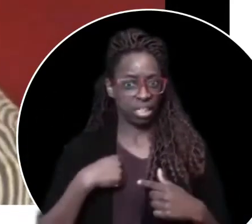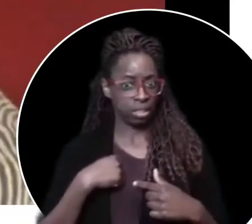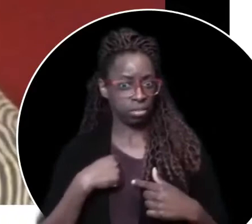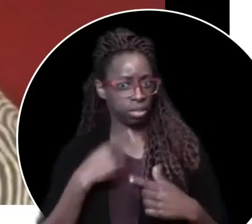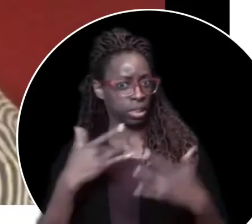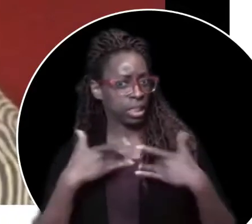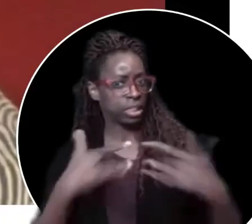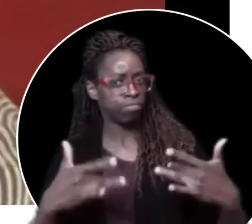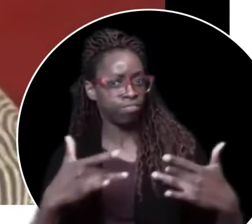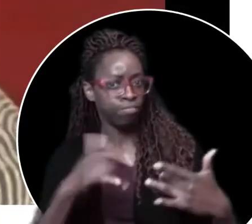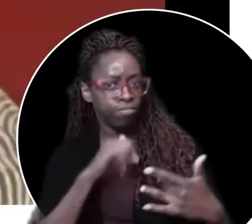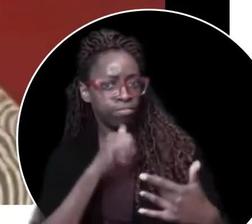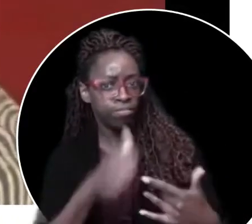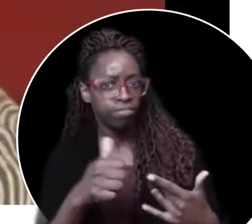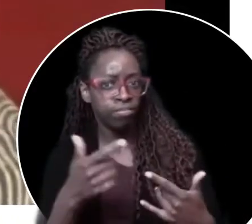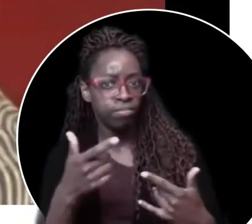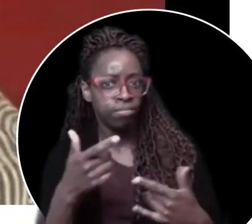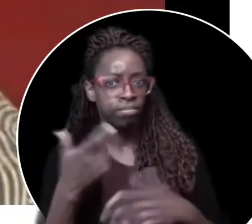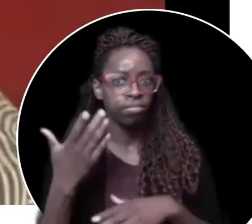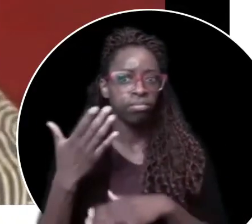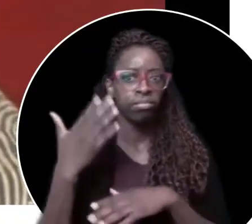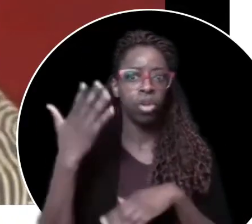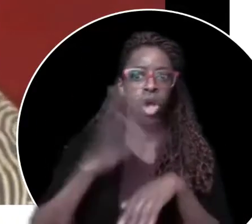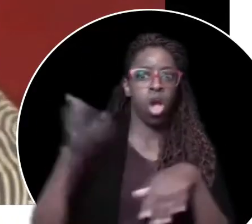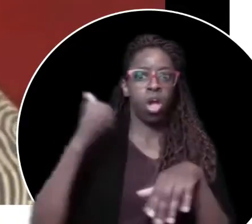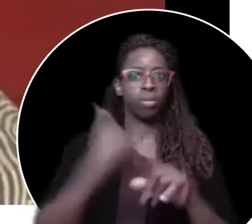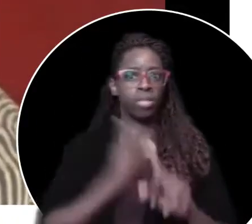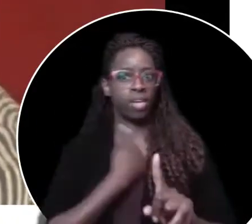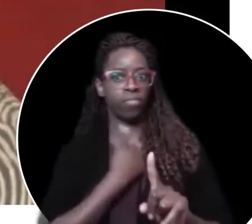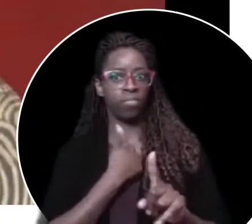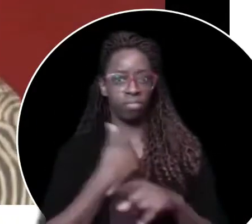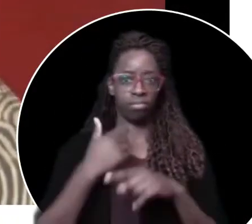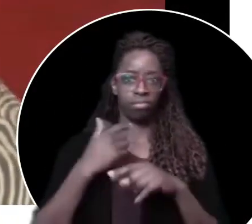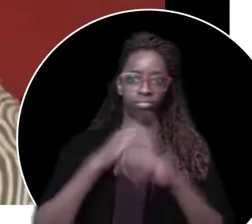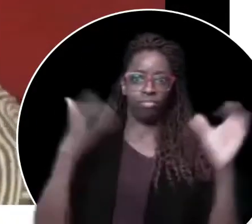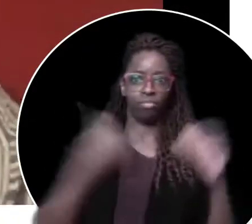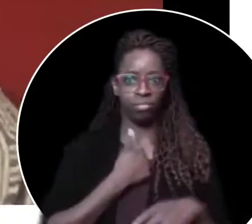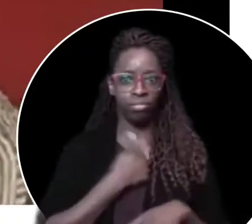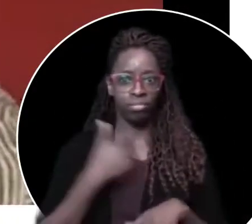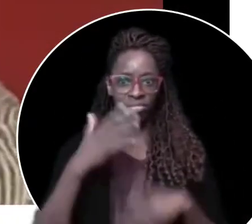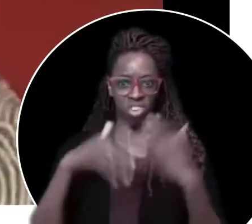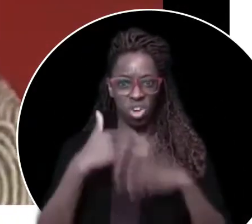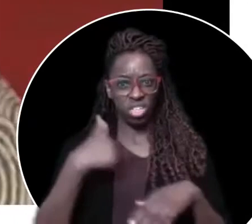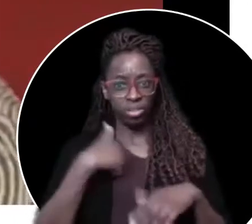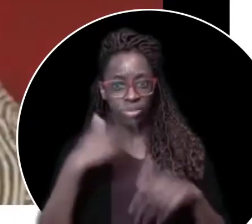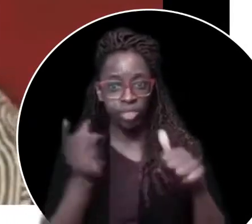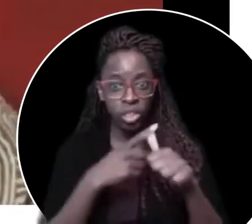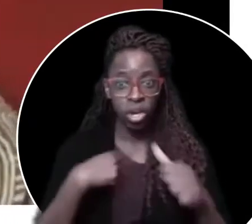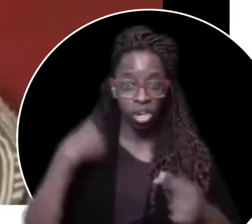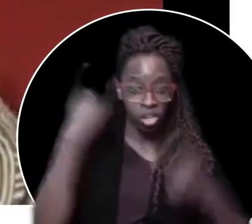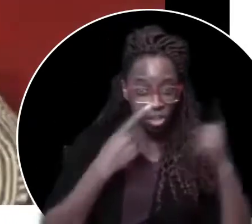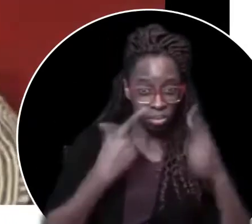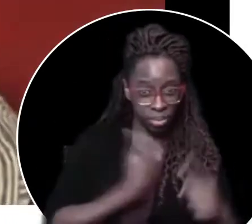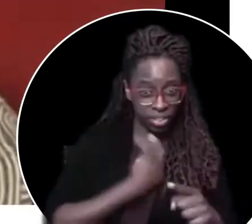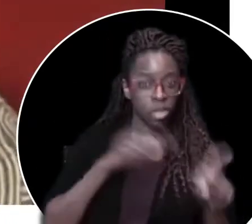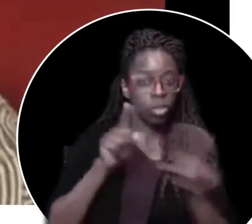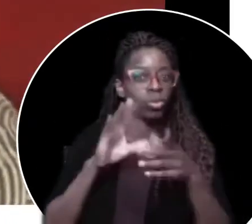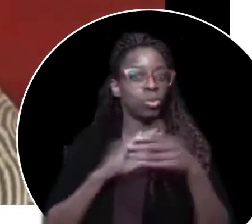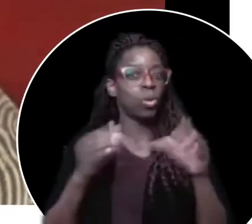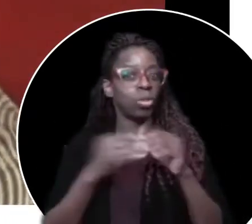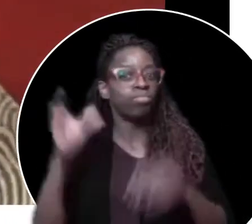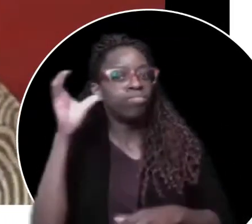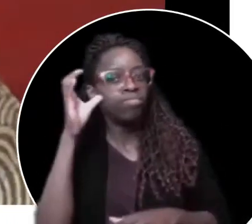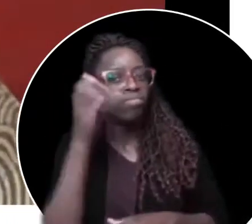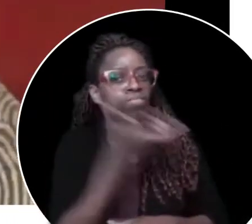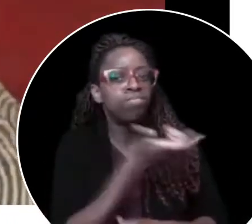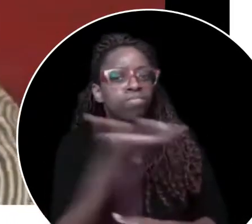consider myself to be a story listener. That's what I've done. I always joke, but not even so much, that I started talking